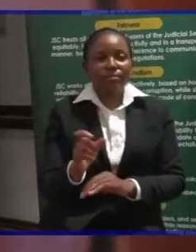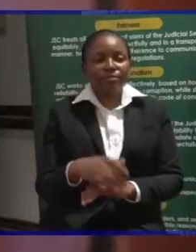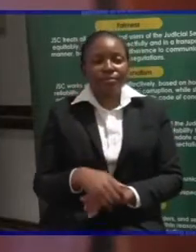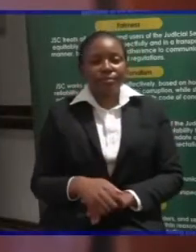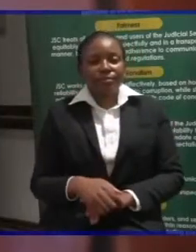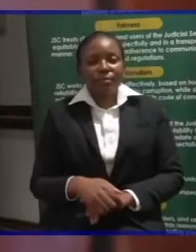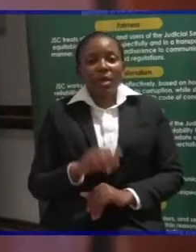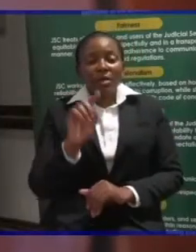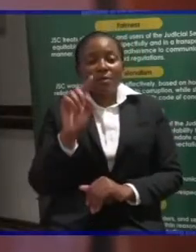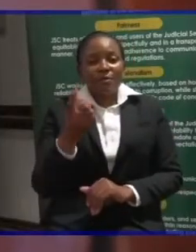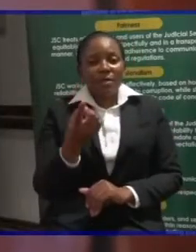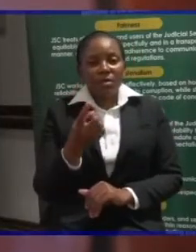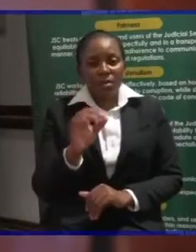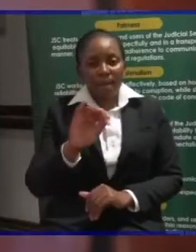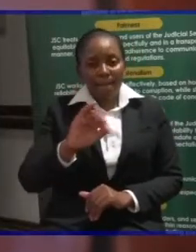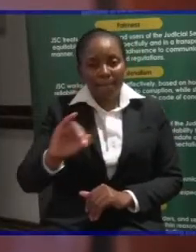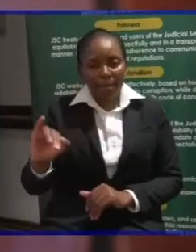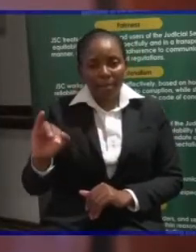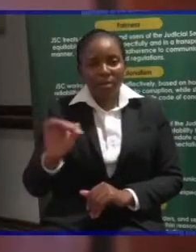The first part,